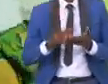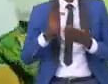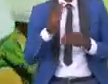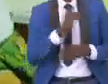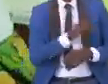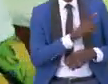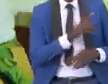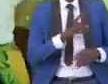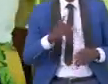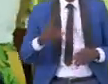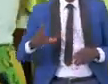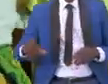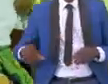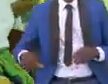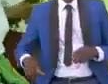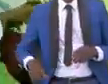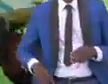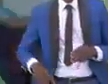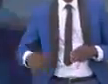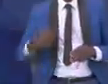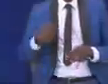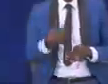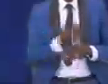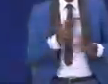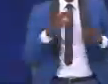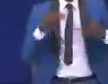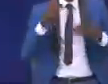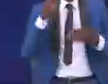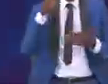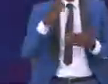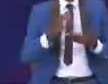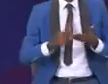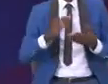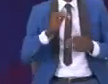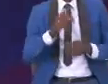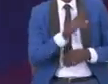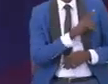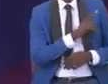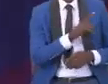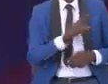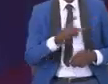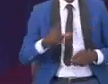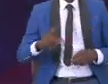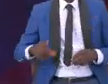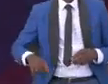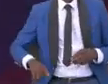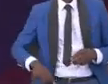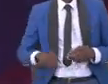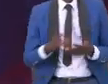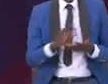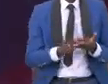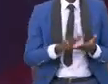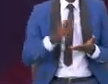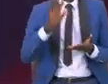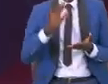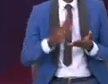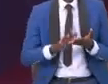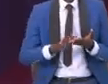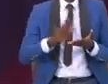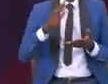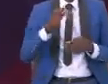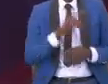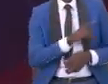We give you glory, Lord. Yeah. Glory, glory, Lord. You are the